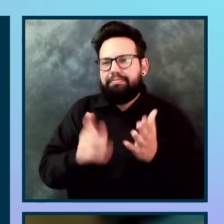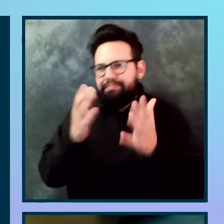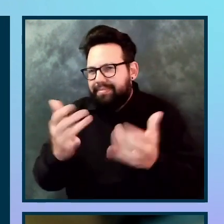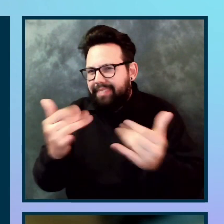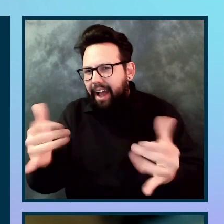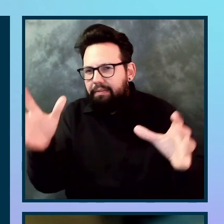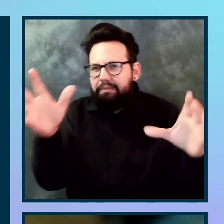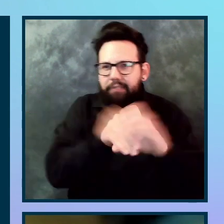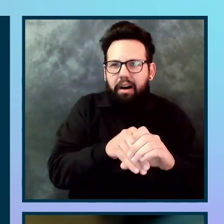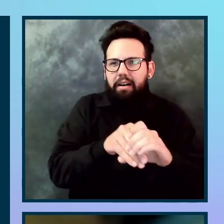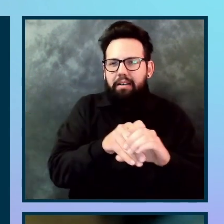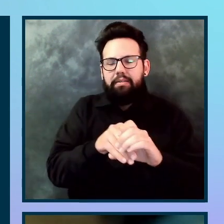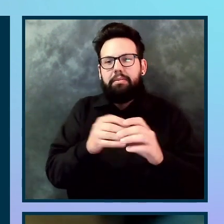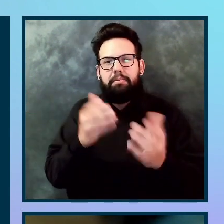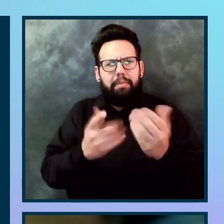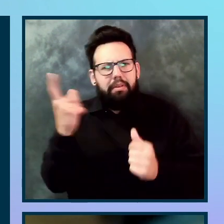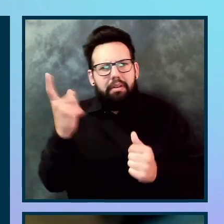question, how can we